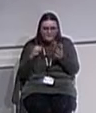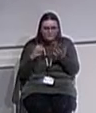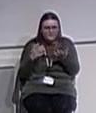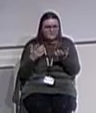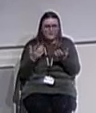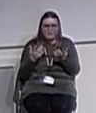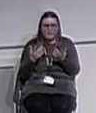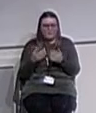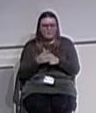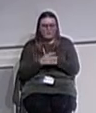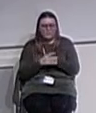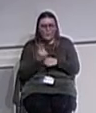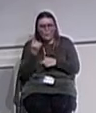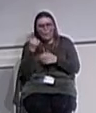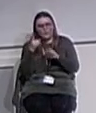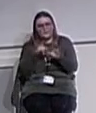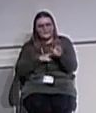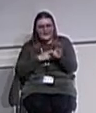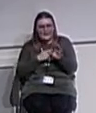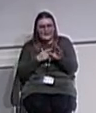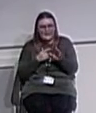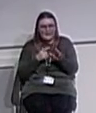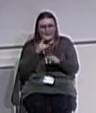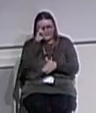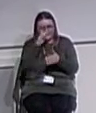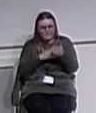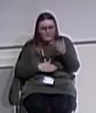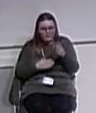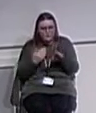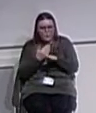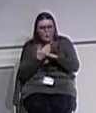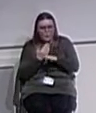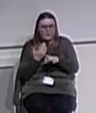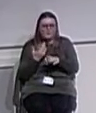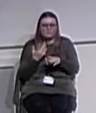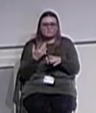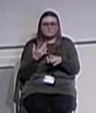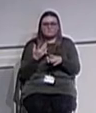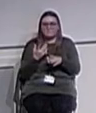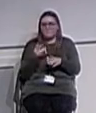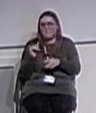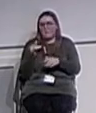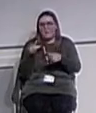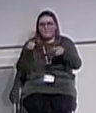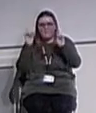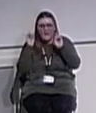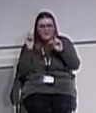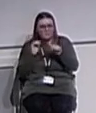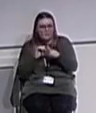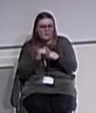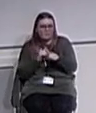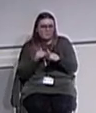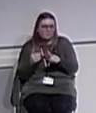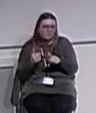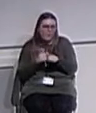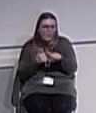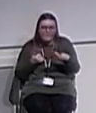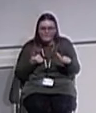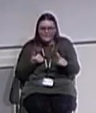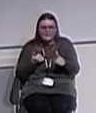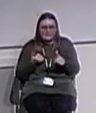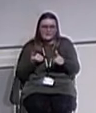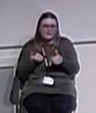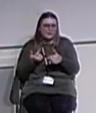year's experience working either in the biosciences or it could be in a management company. You know, it's your choice. Then you come back and finish